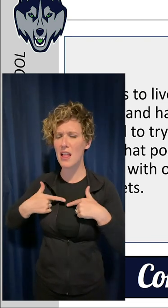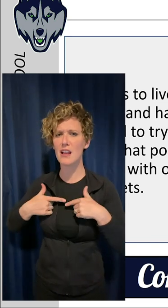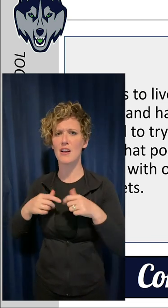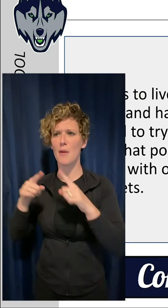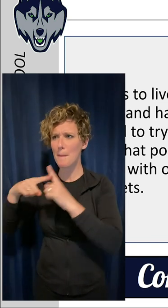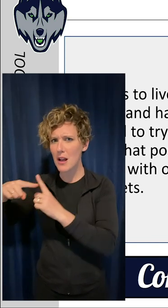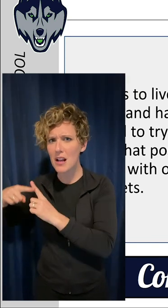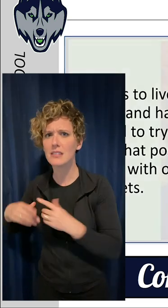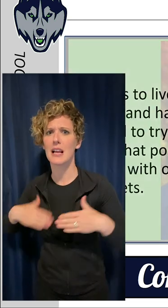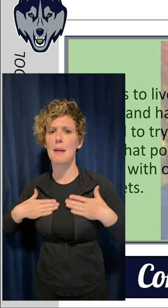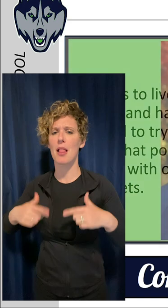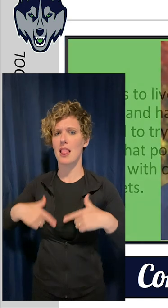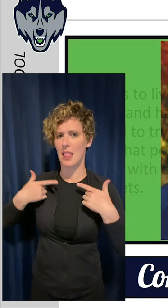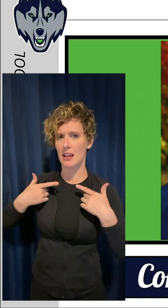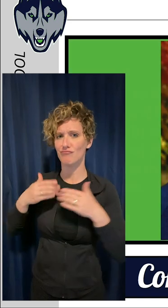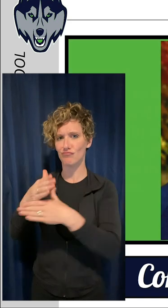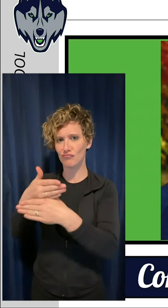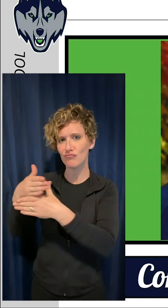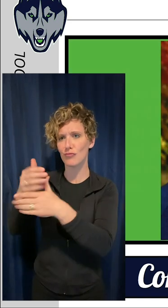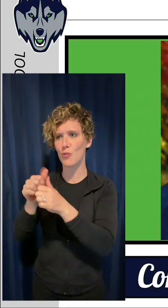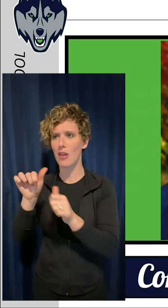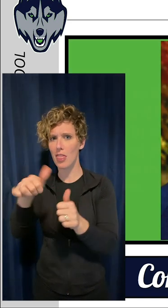positive energy with others that he meets.